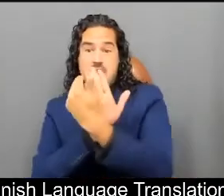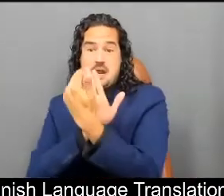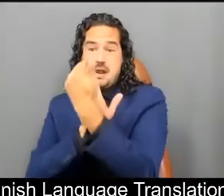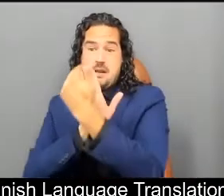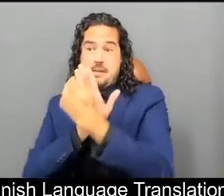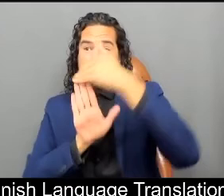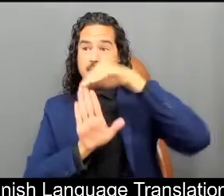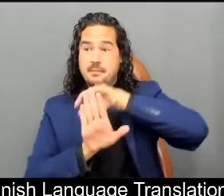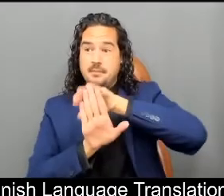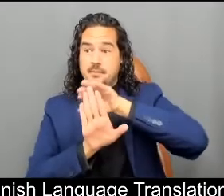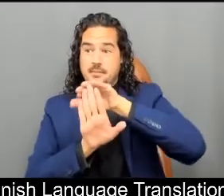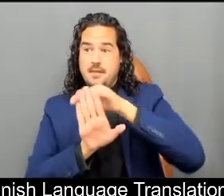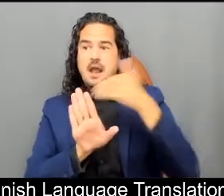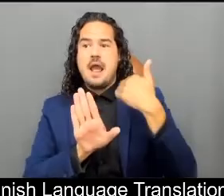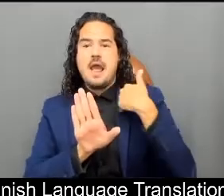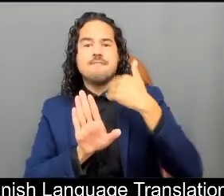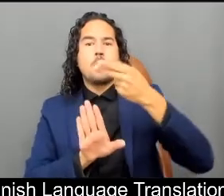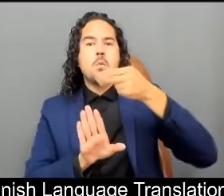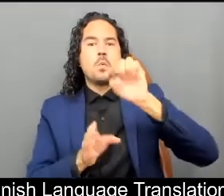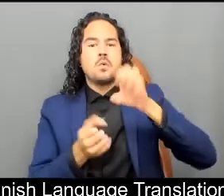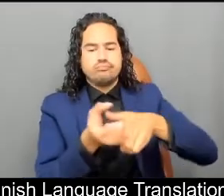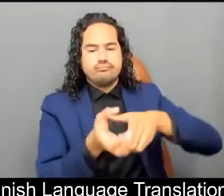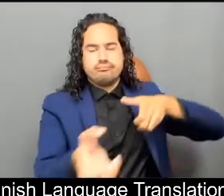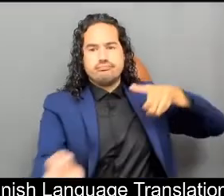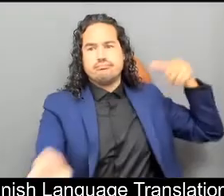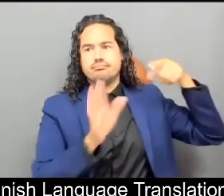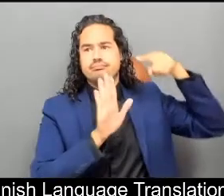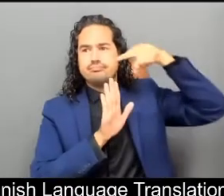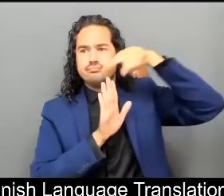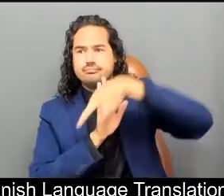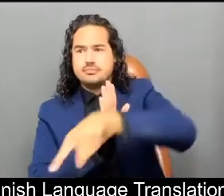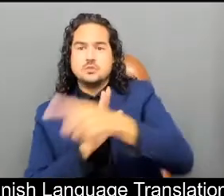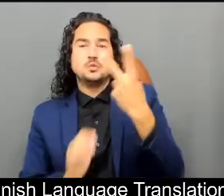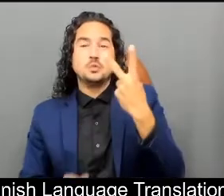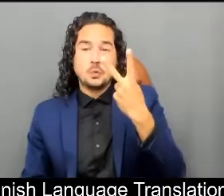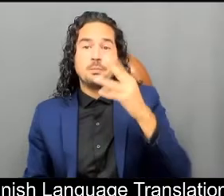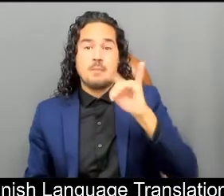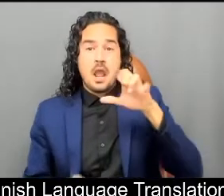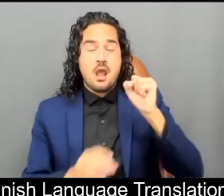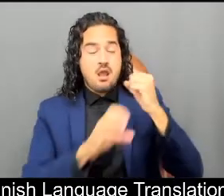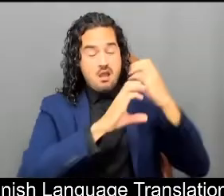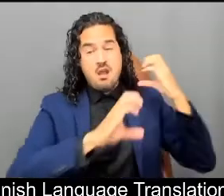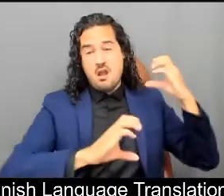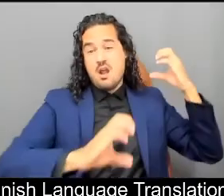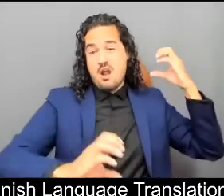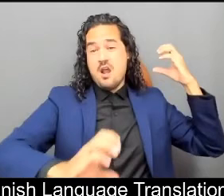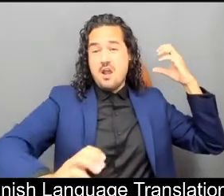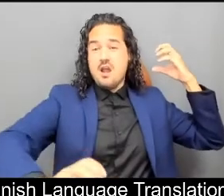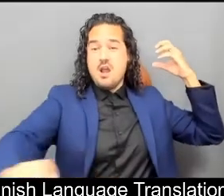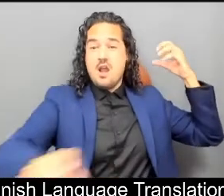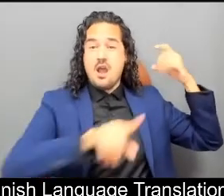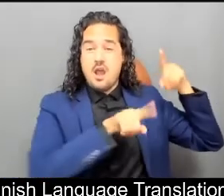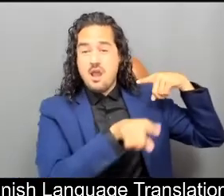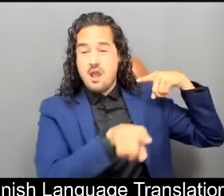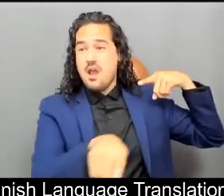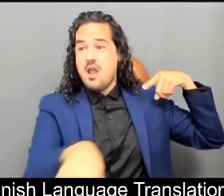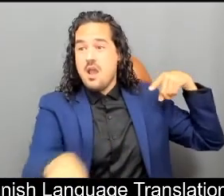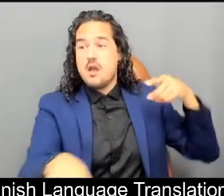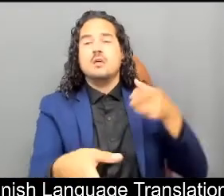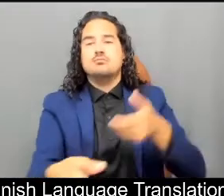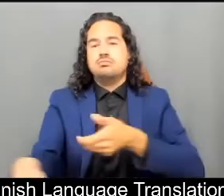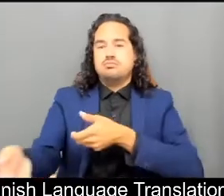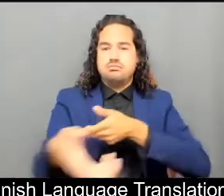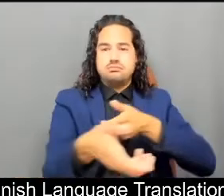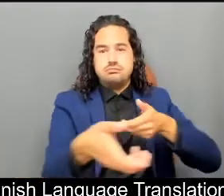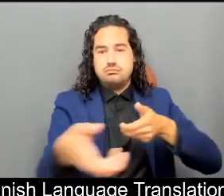that comes all the way down here. We're feeding that hose lay with water tenders. So they got some good water down there, and we're showing some